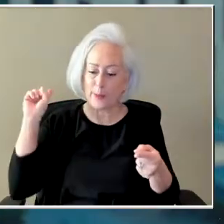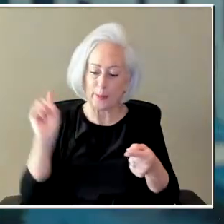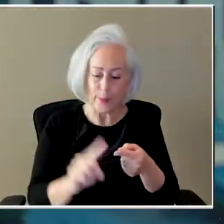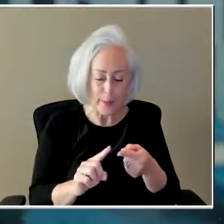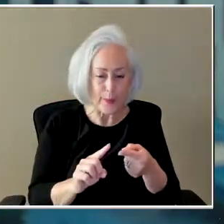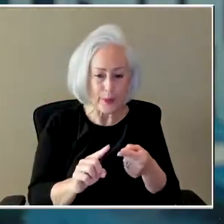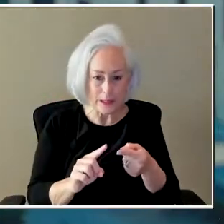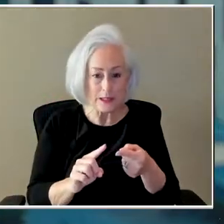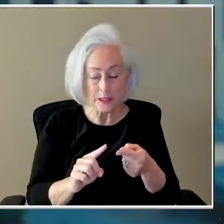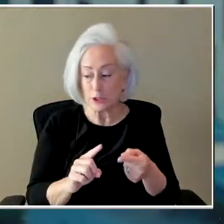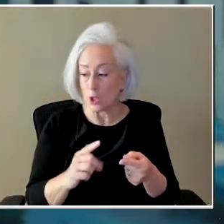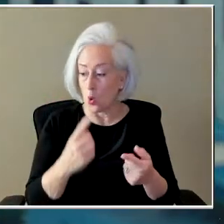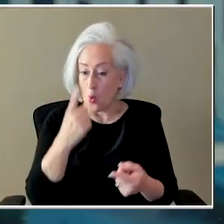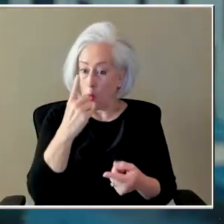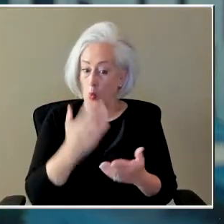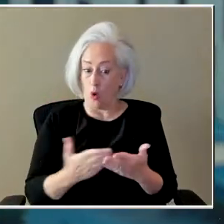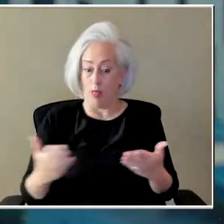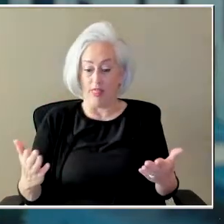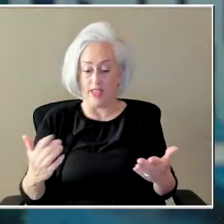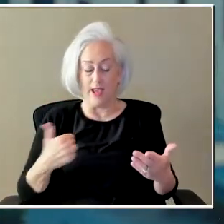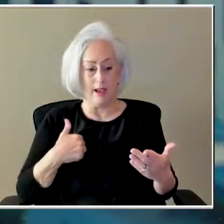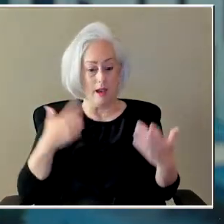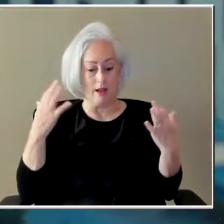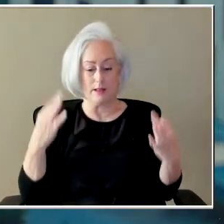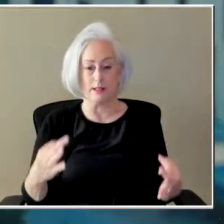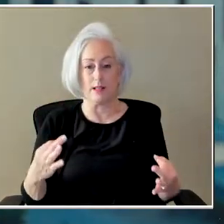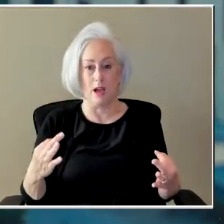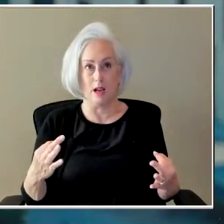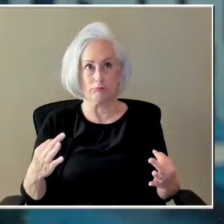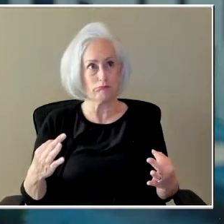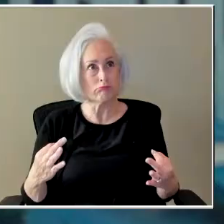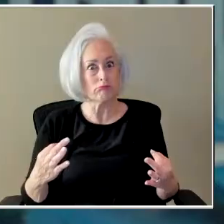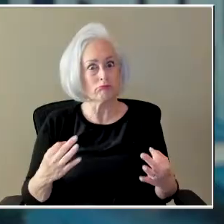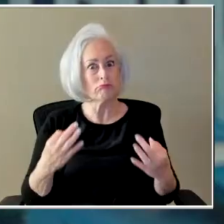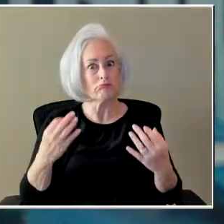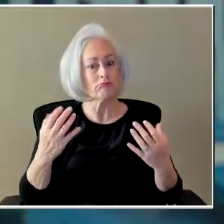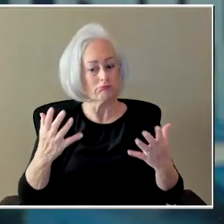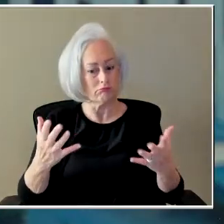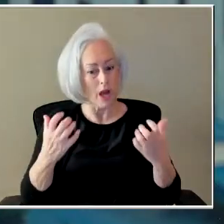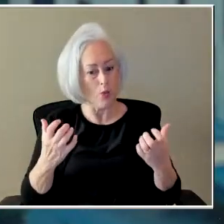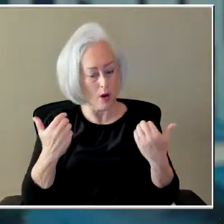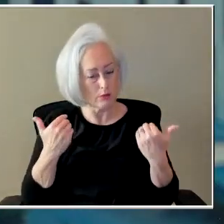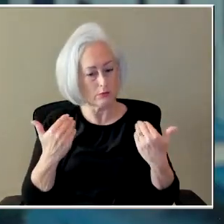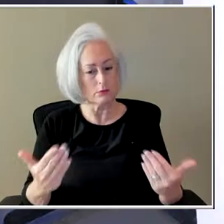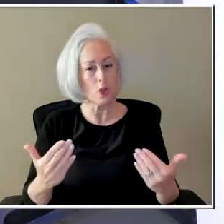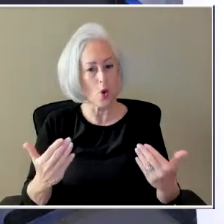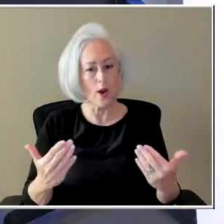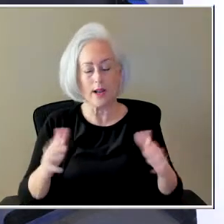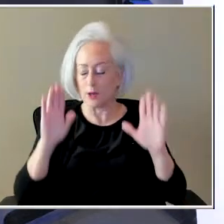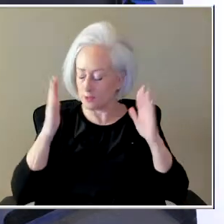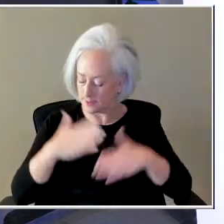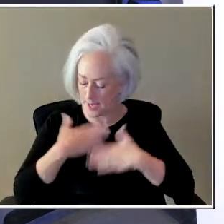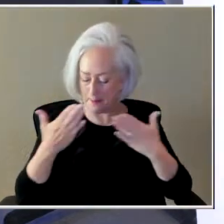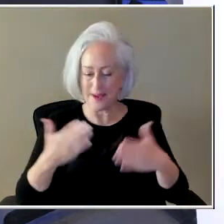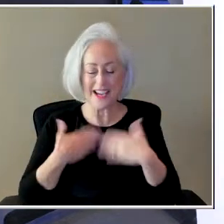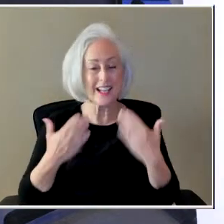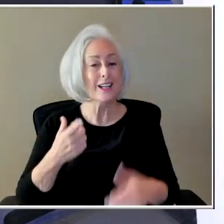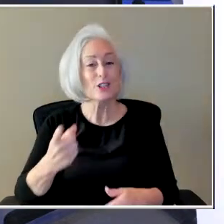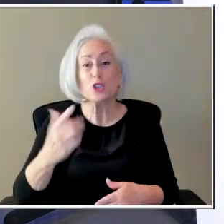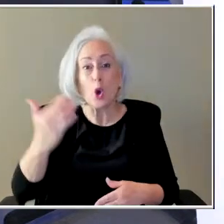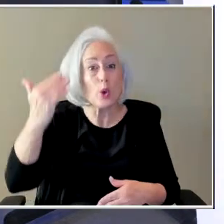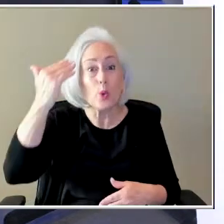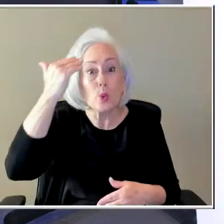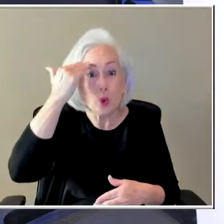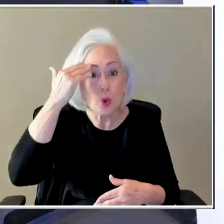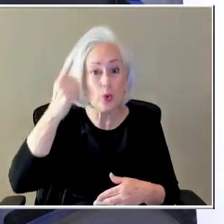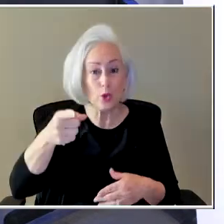I was made up my mind I was going to do this, and it was great. You went into it just knowing that you were going to handle it like a